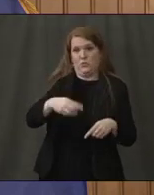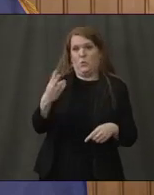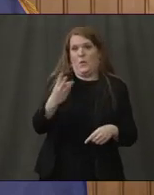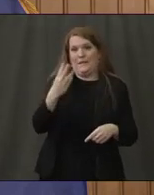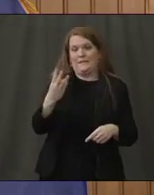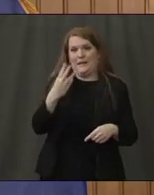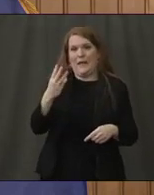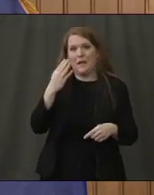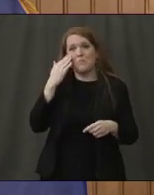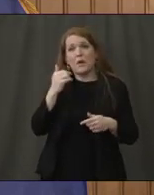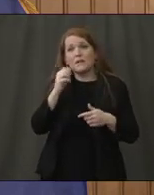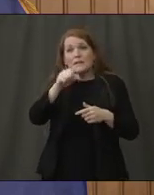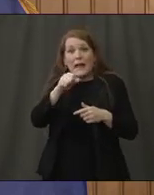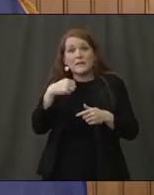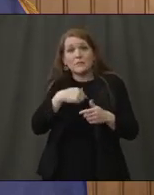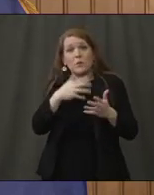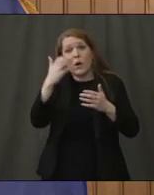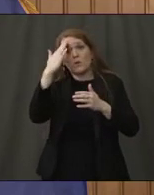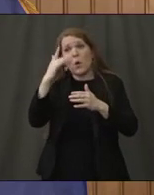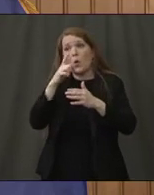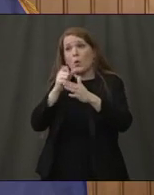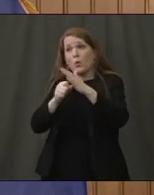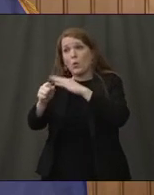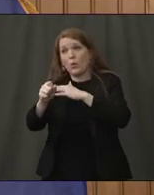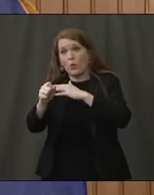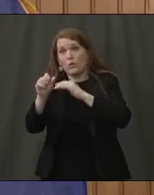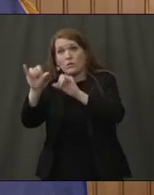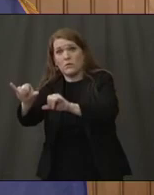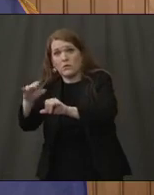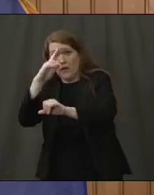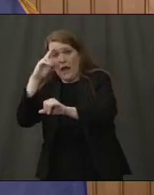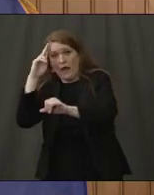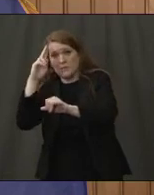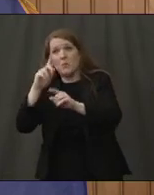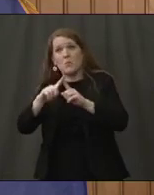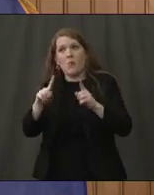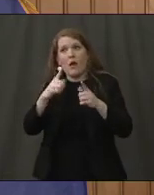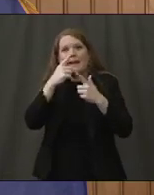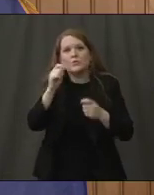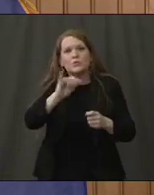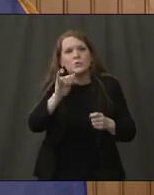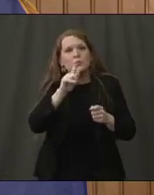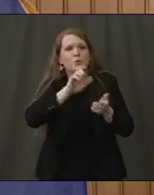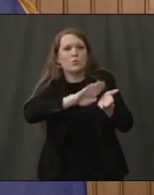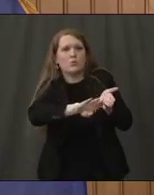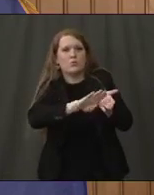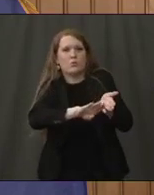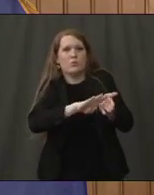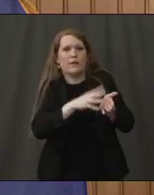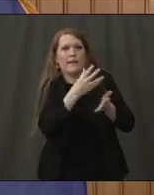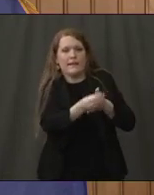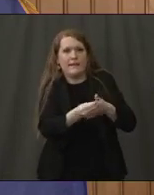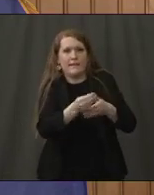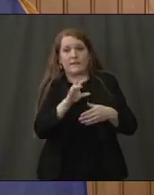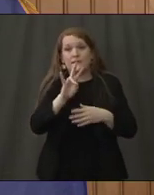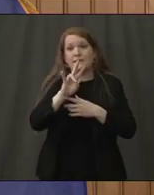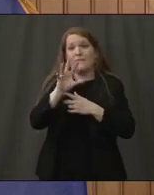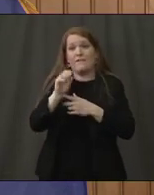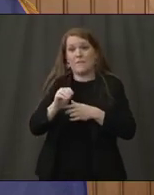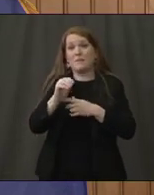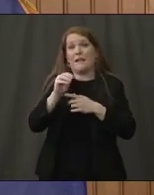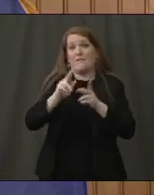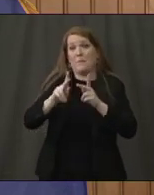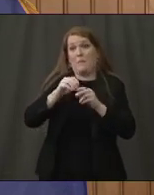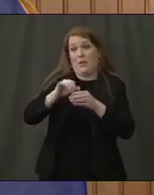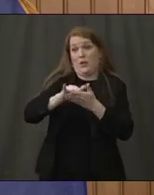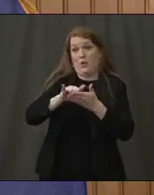being admitted, but it's just as interesting who's being discharged. And 75% of the people that were admitted in the New York hospital have been